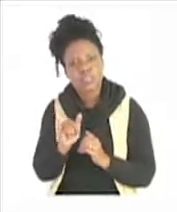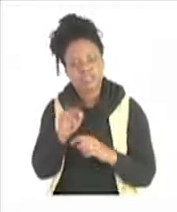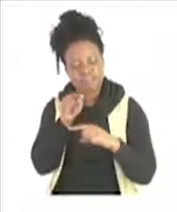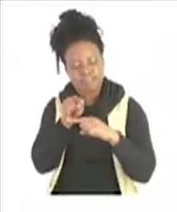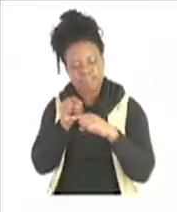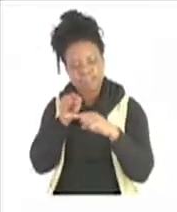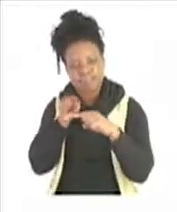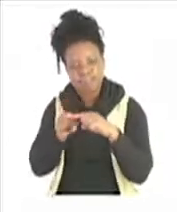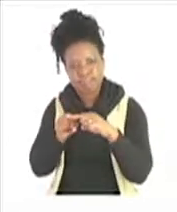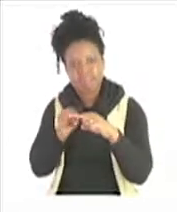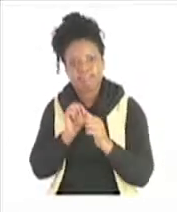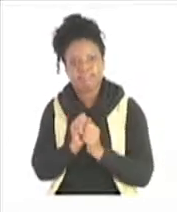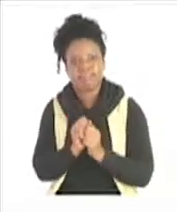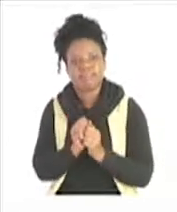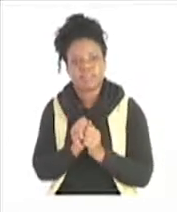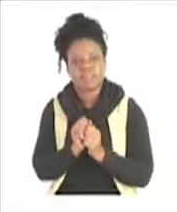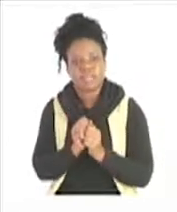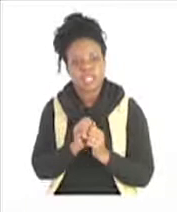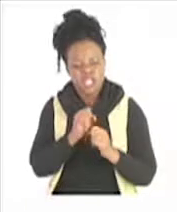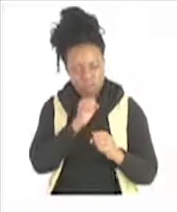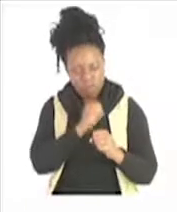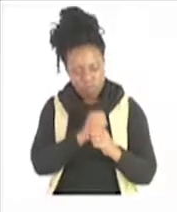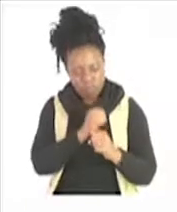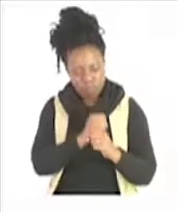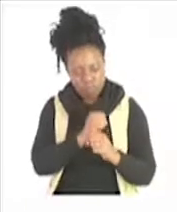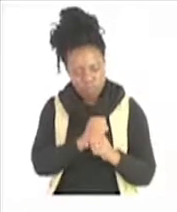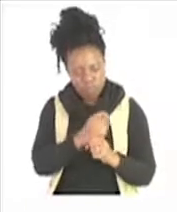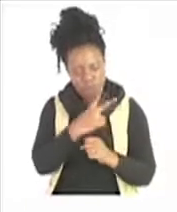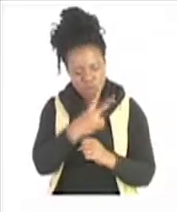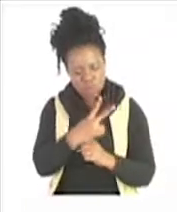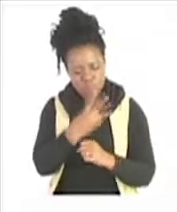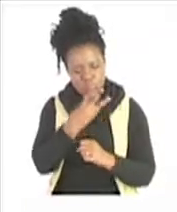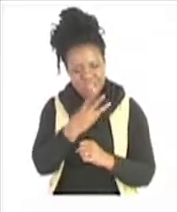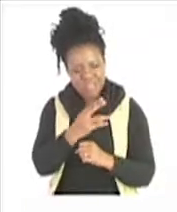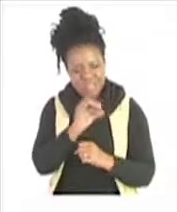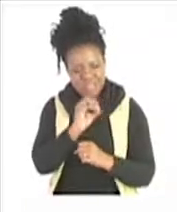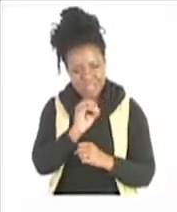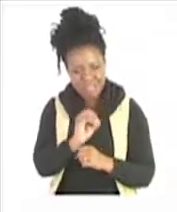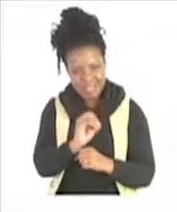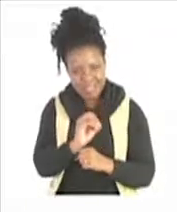division. According to BODMAS, I must do the division